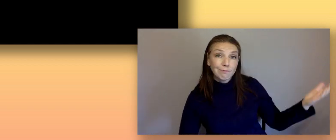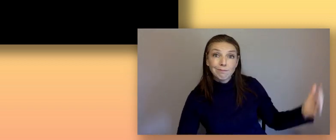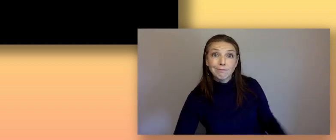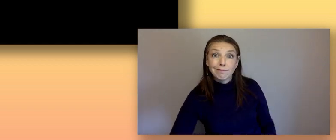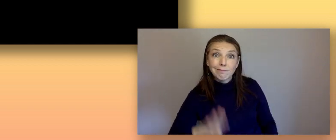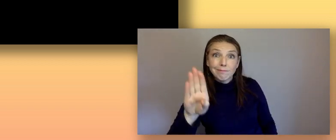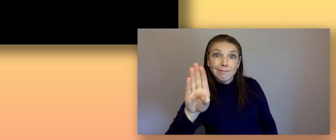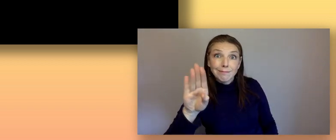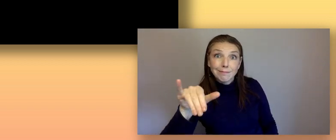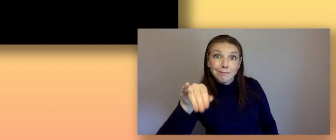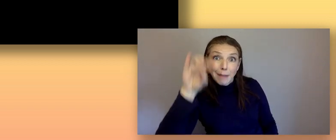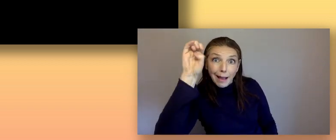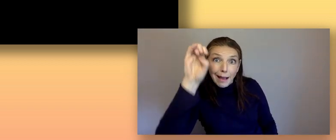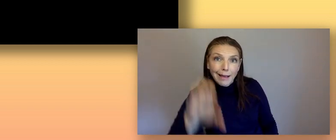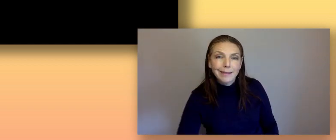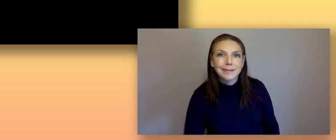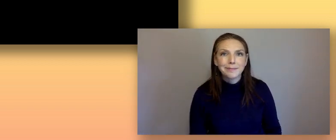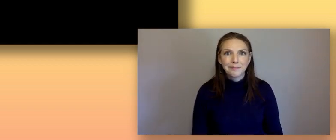So long.